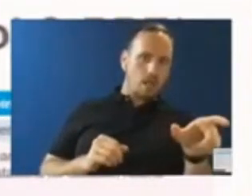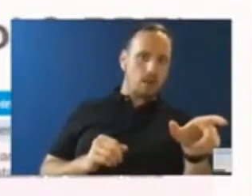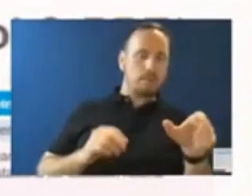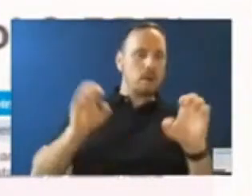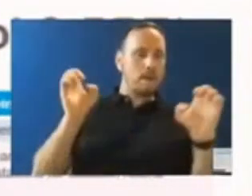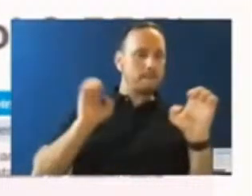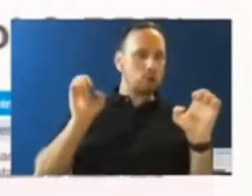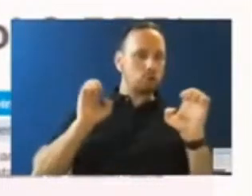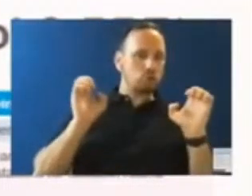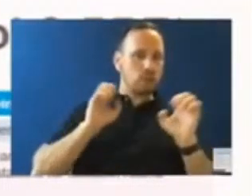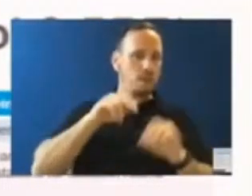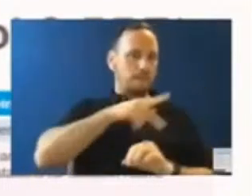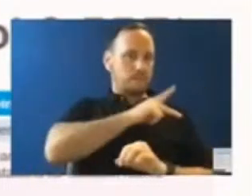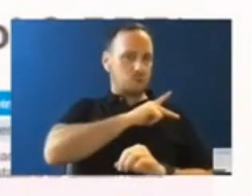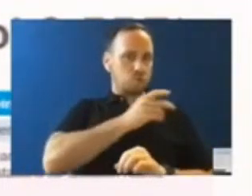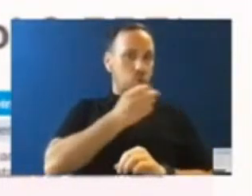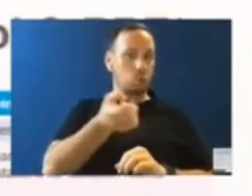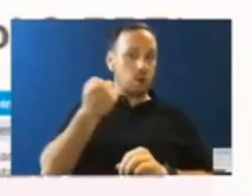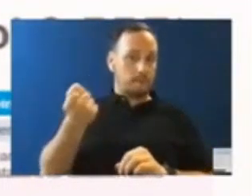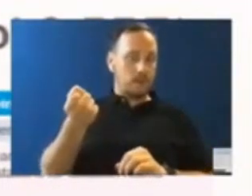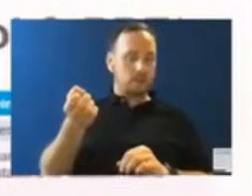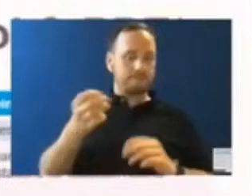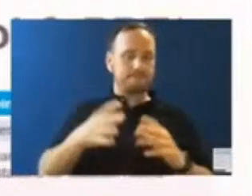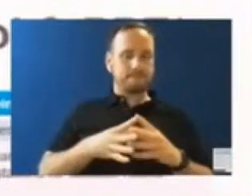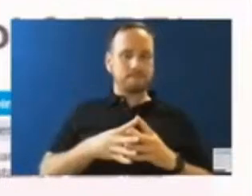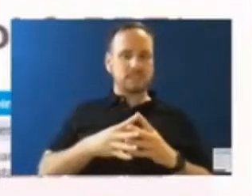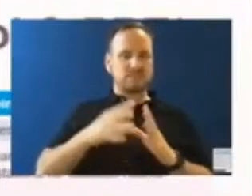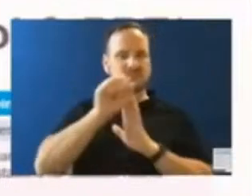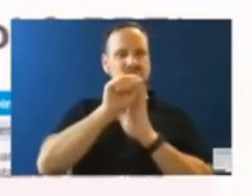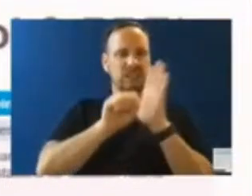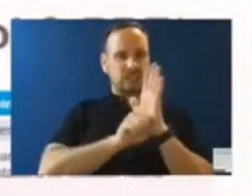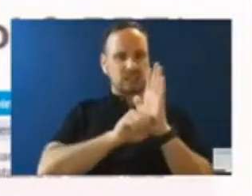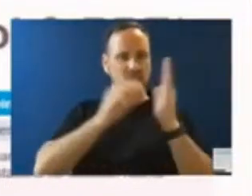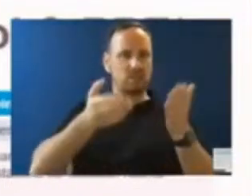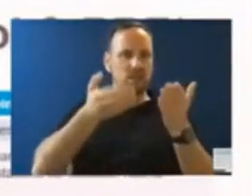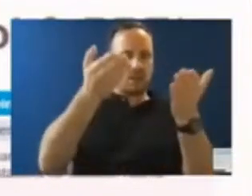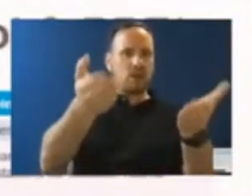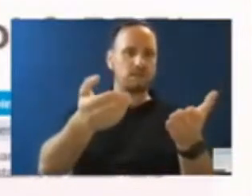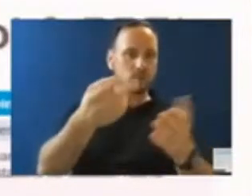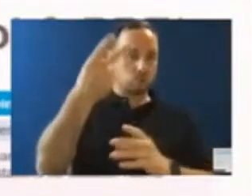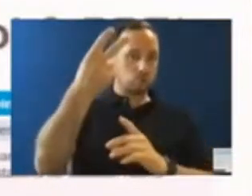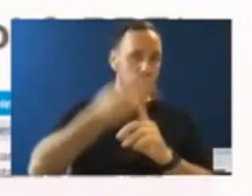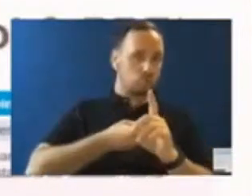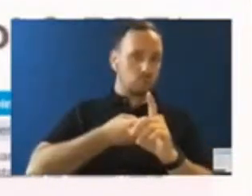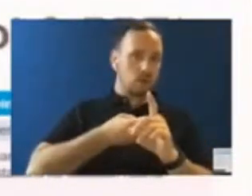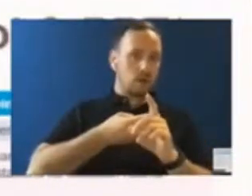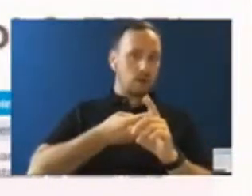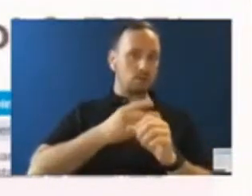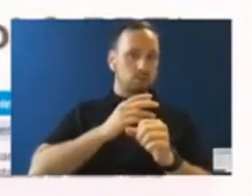the state was, they offered up 2 months supply for our nurses and those